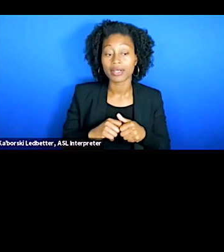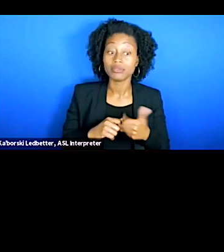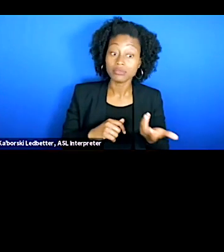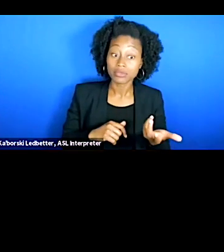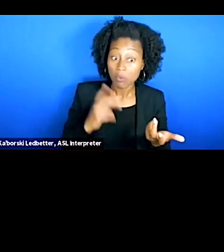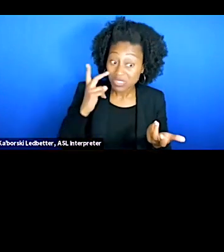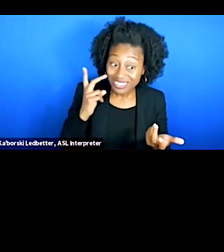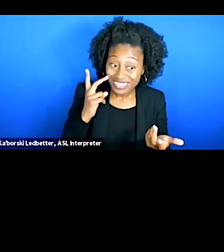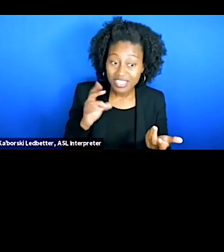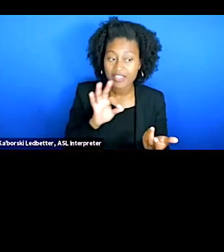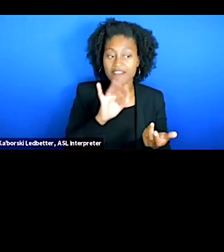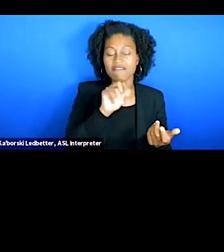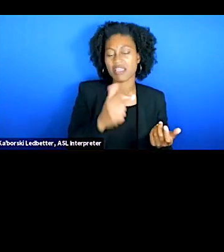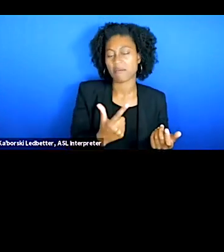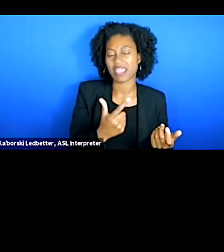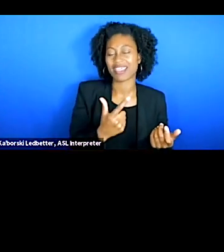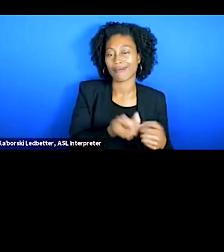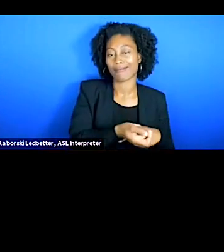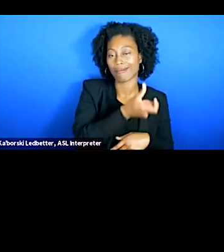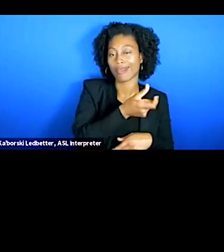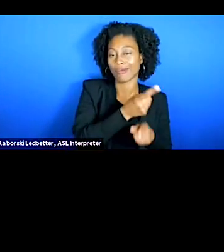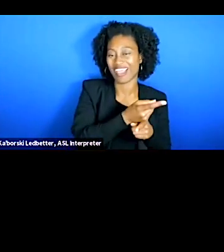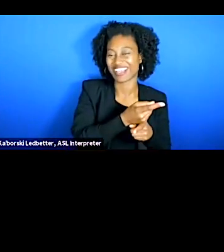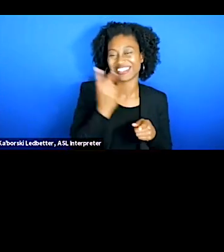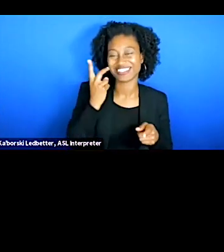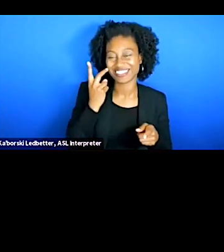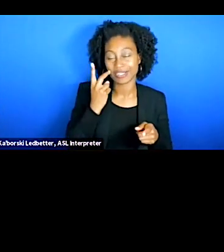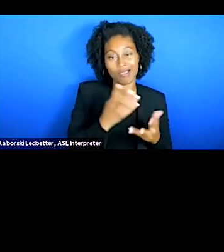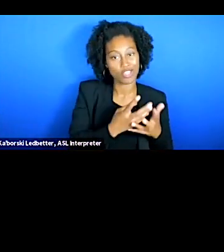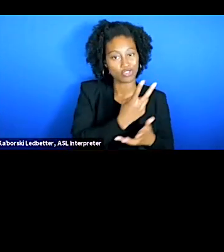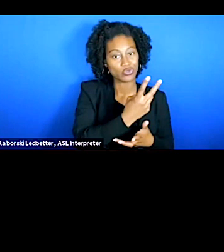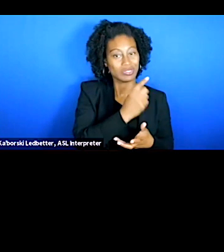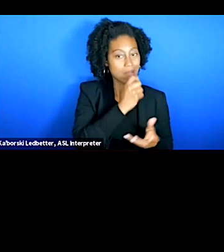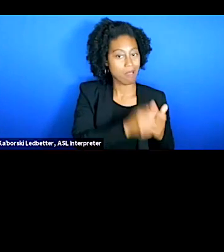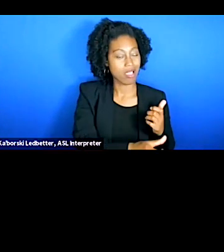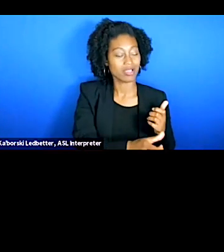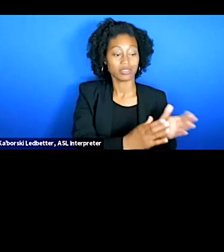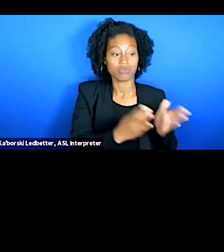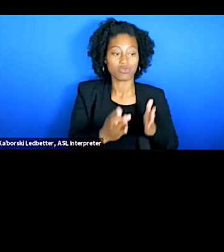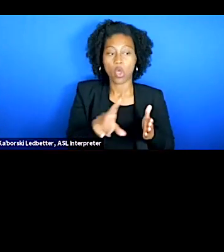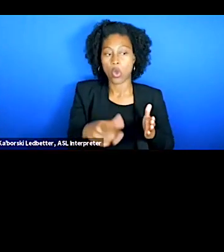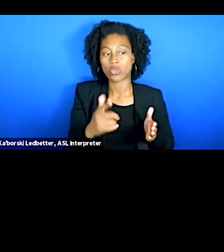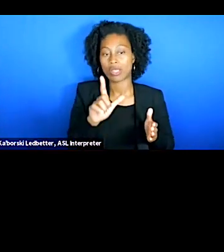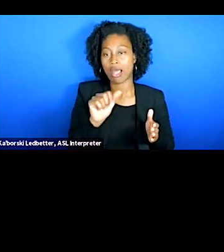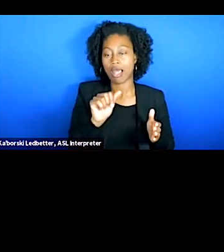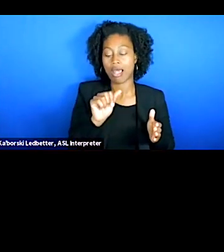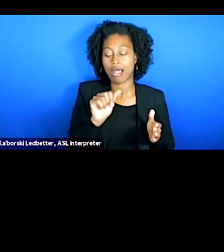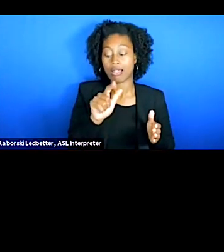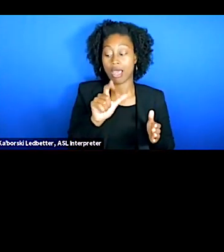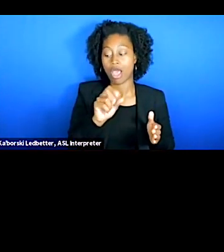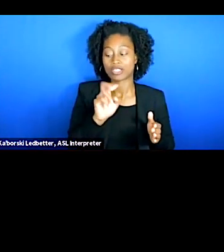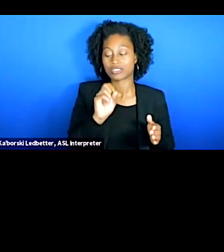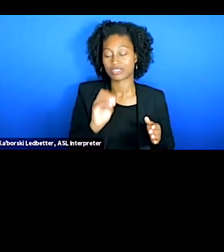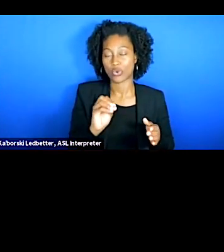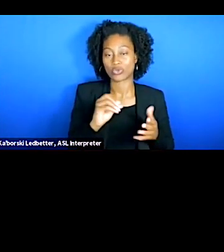see that Fleming's piece was discarded in filter 2, so it does not appear in our tracking form anymore. Alonso's